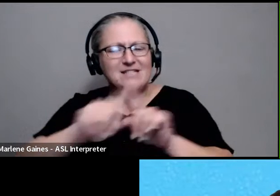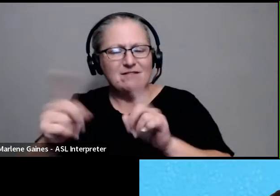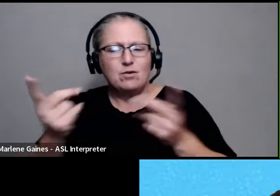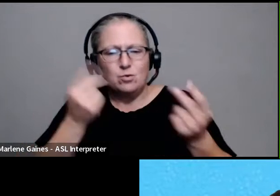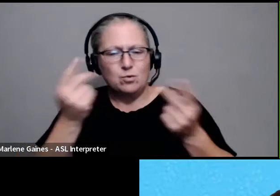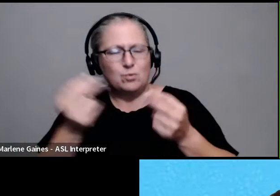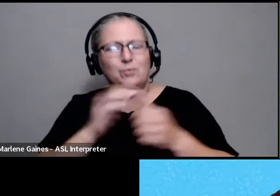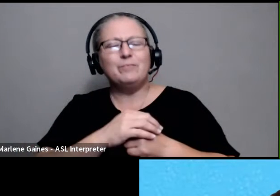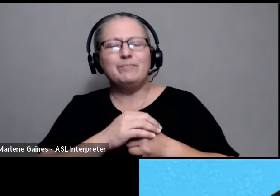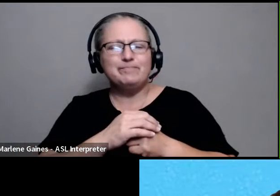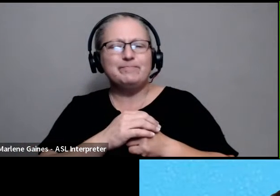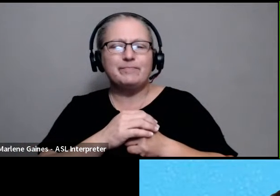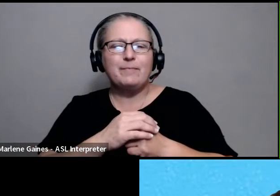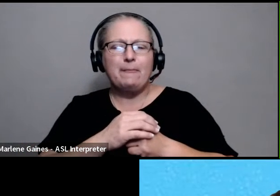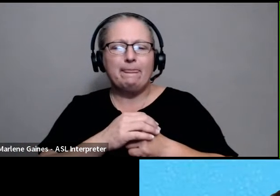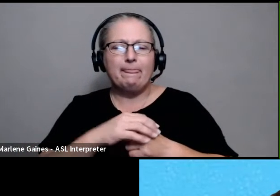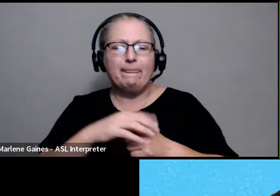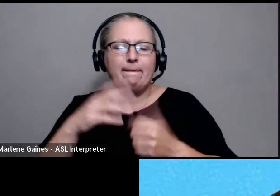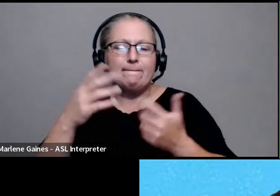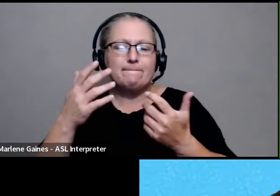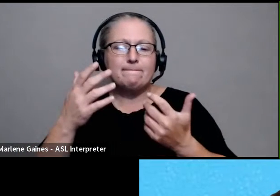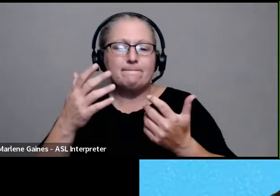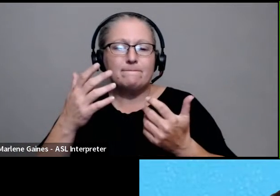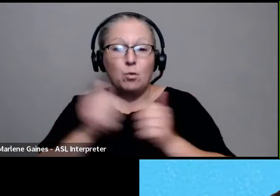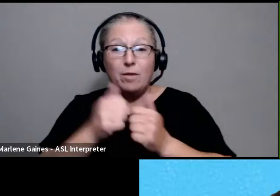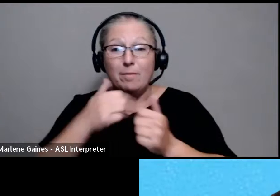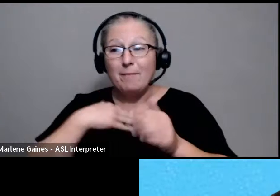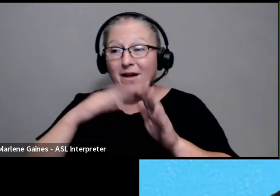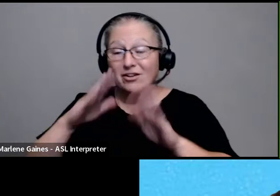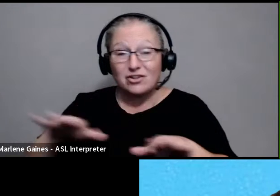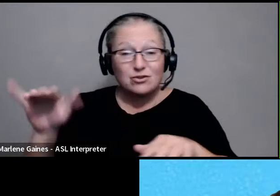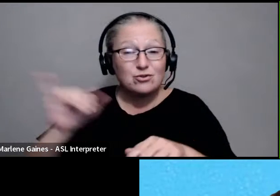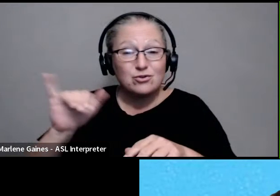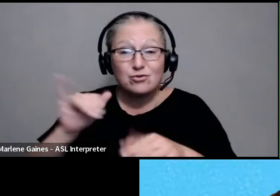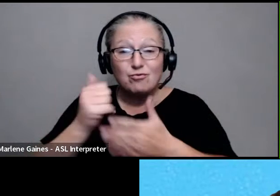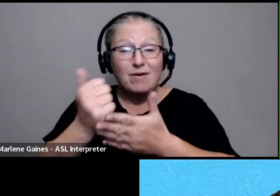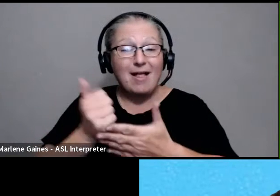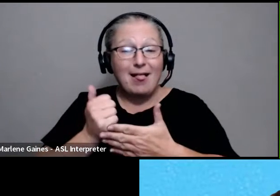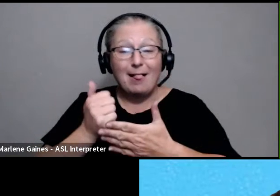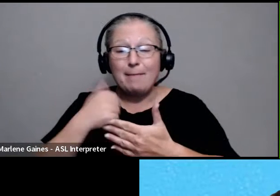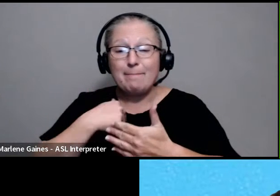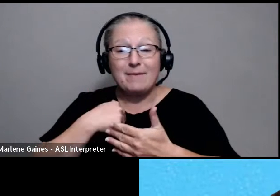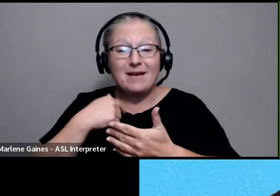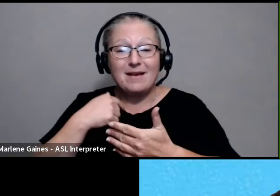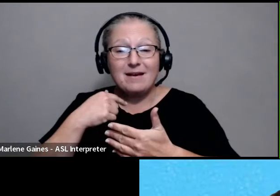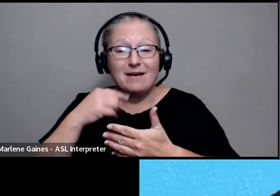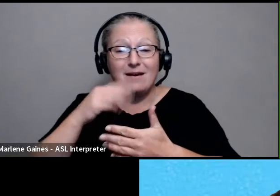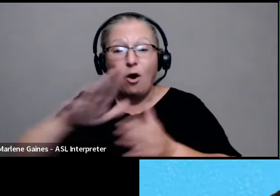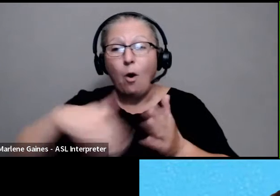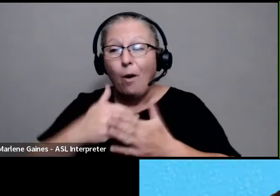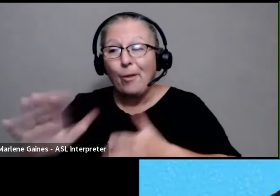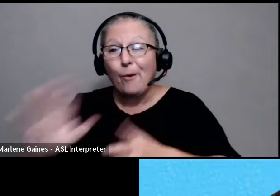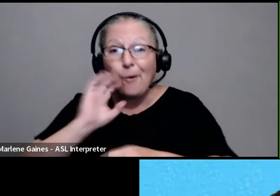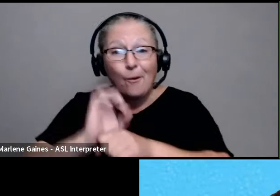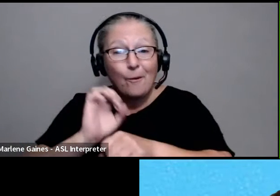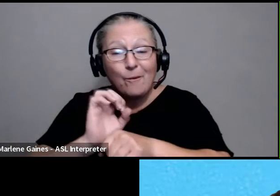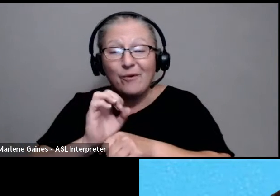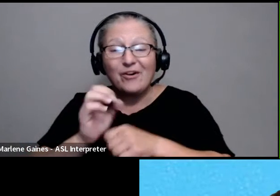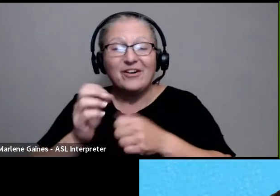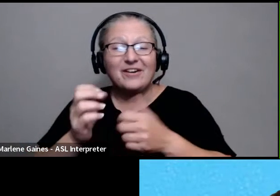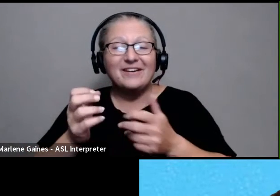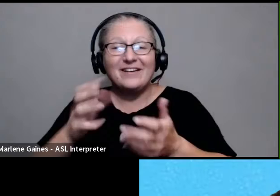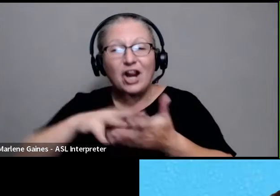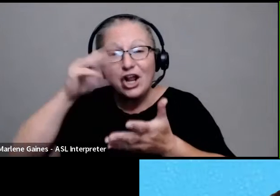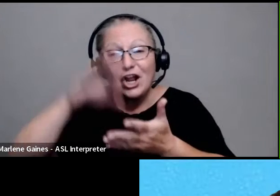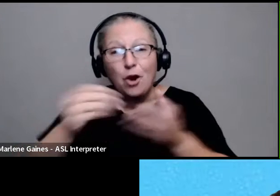things. So with my childs too, it helped me to all the homework, like to